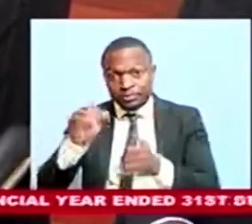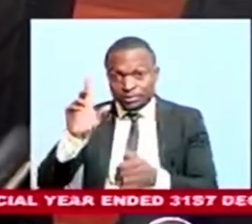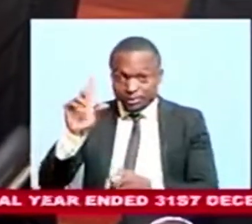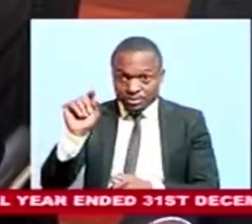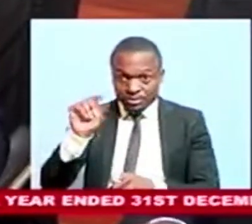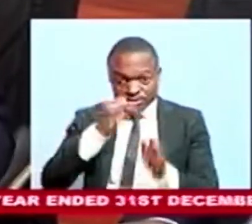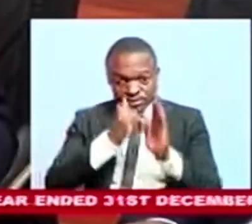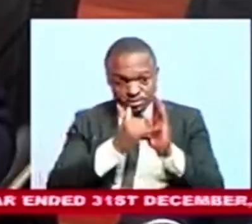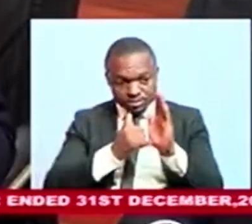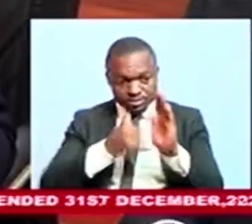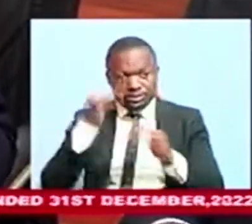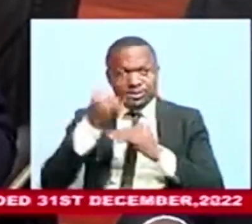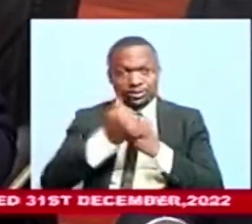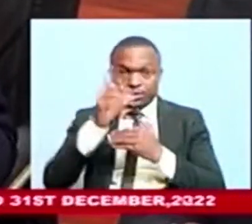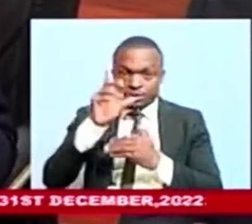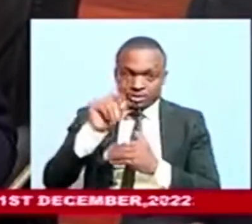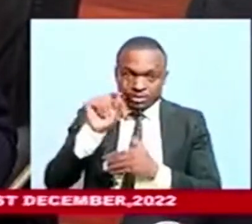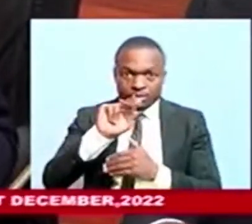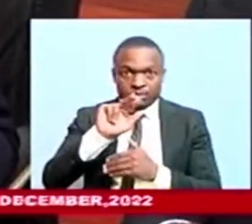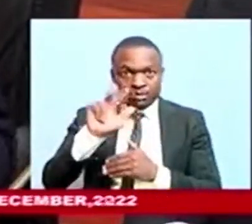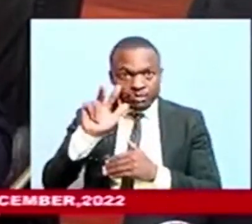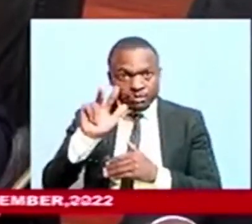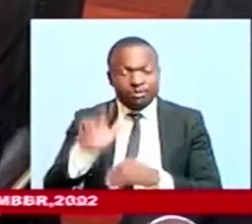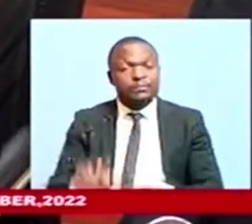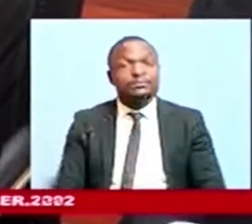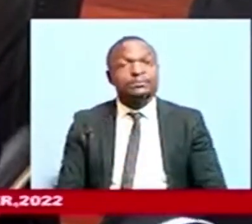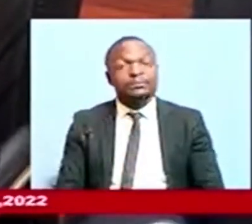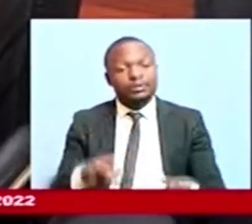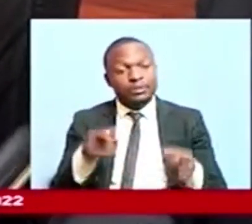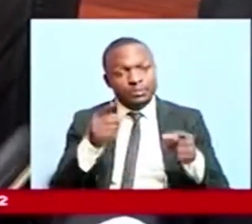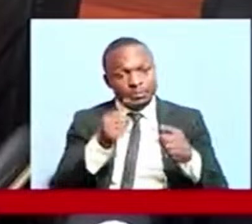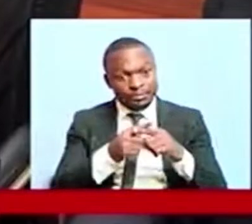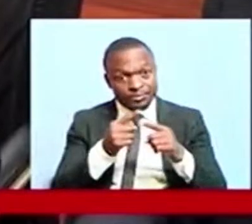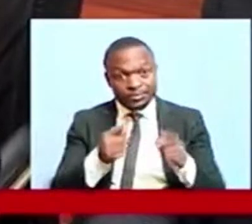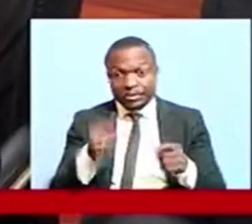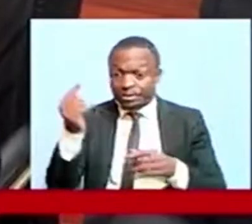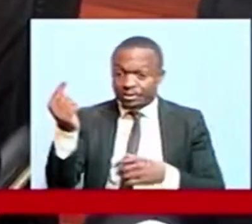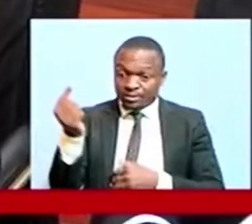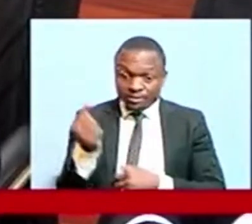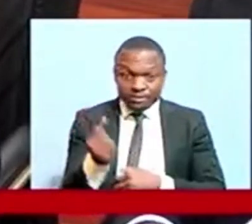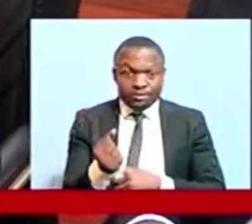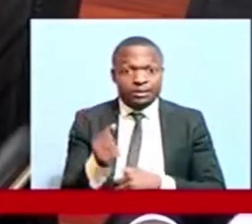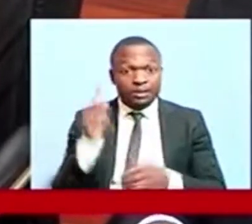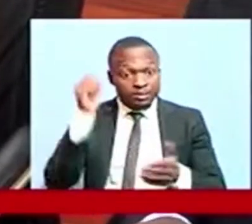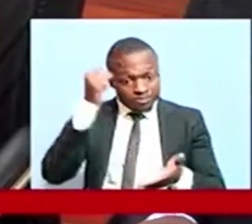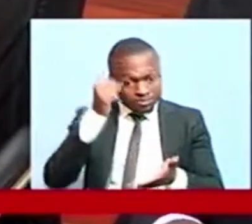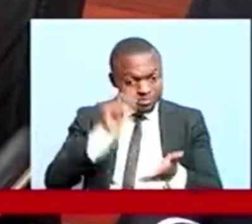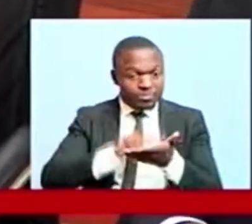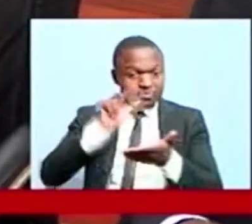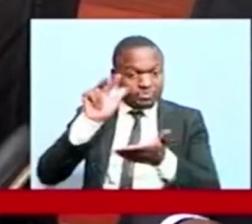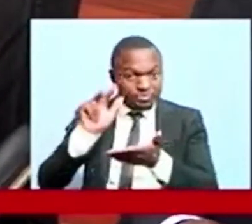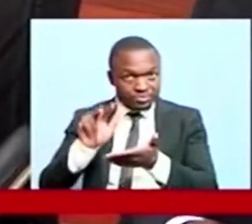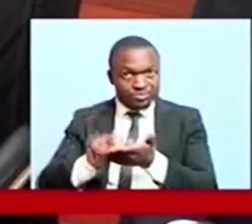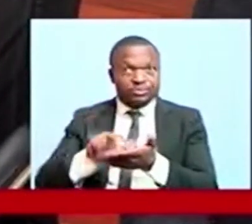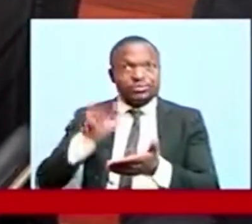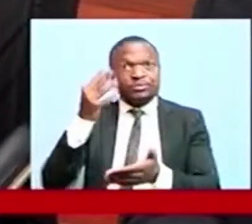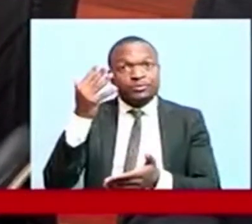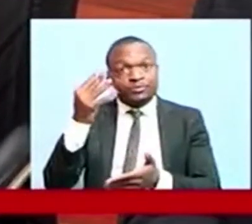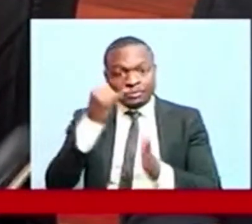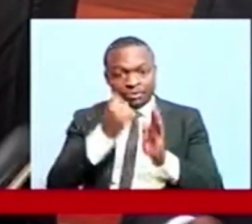July 2023. And they came to sign on the 5th